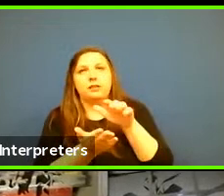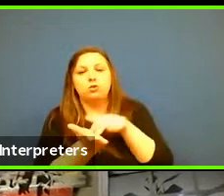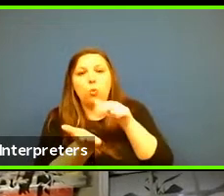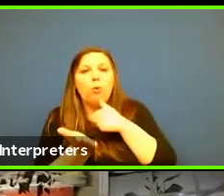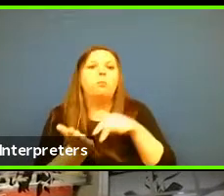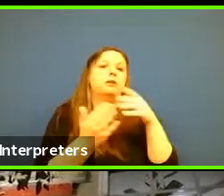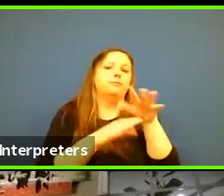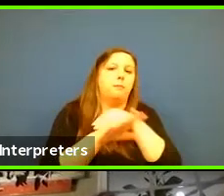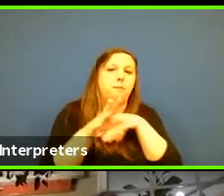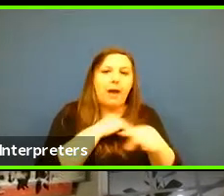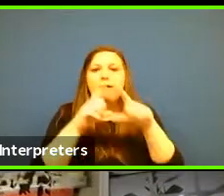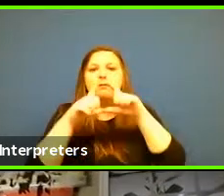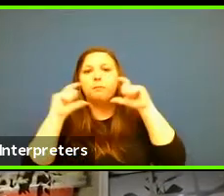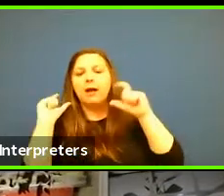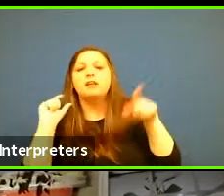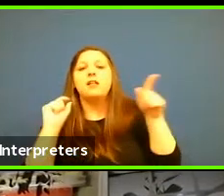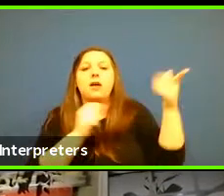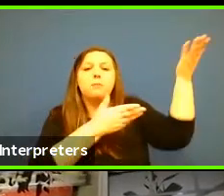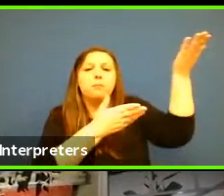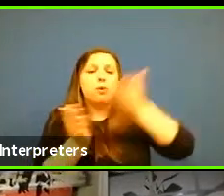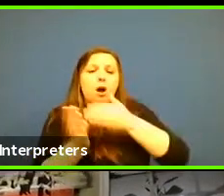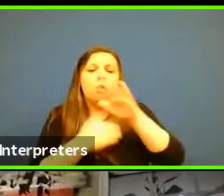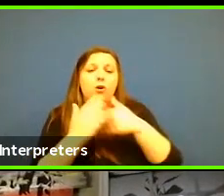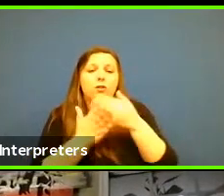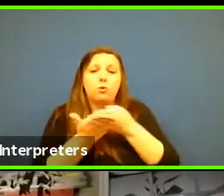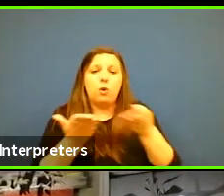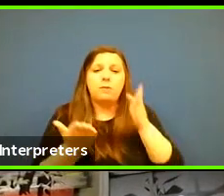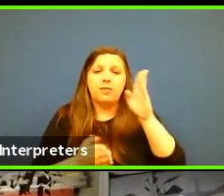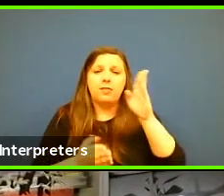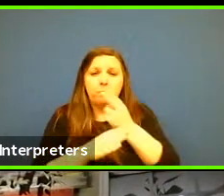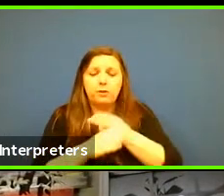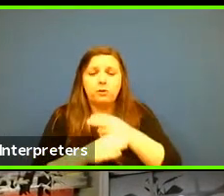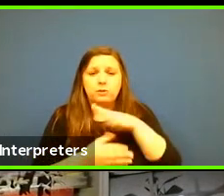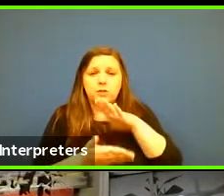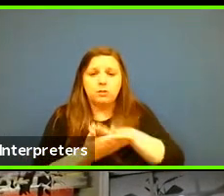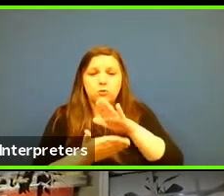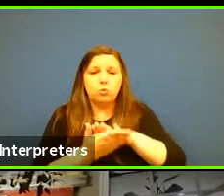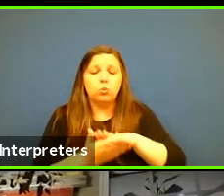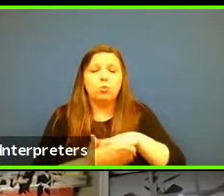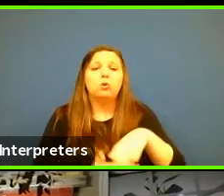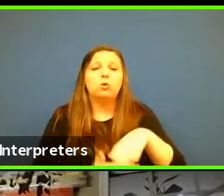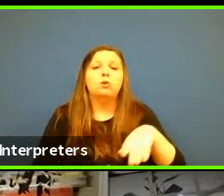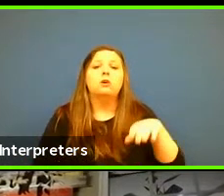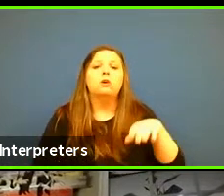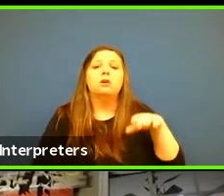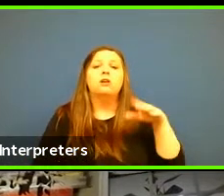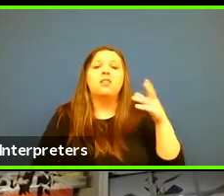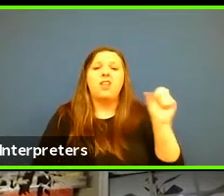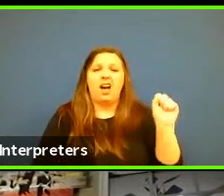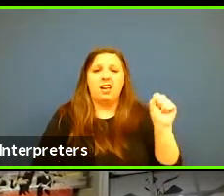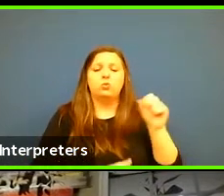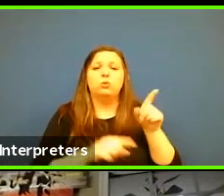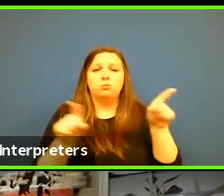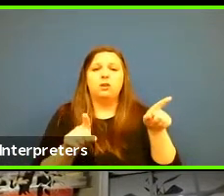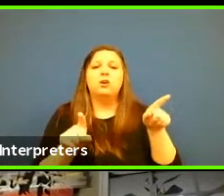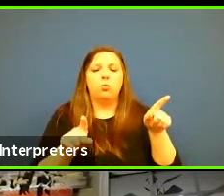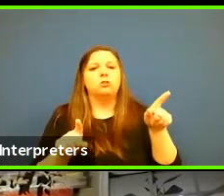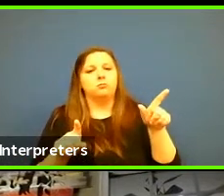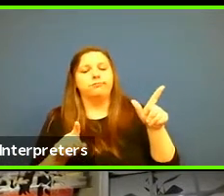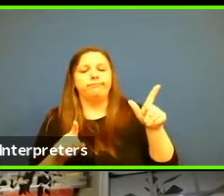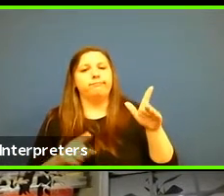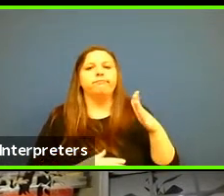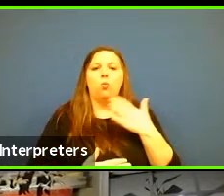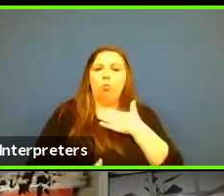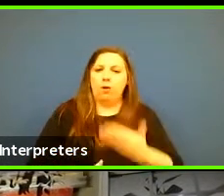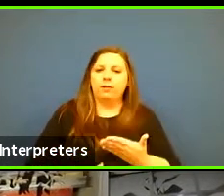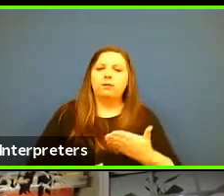will be using in the schools. Clark Central and Cedar were very gracious to host us this week. So a lot of work